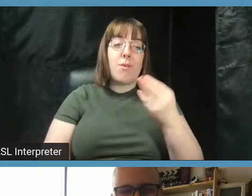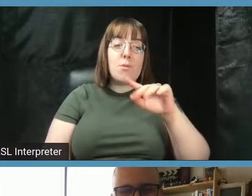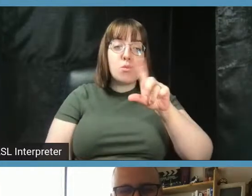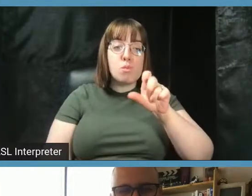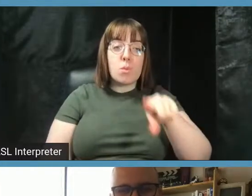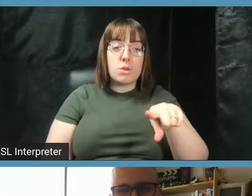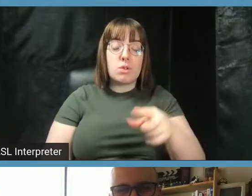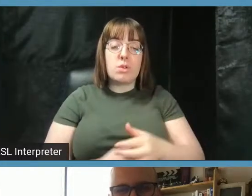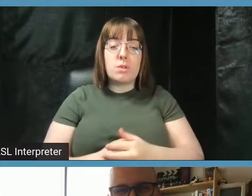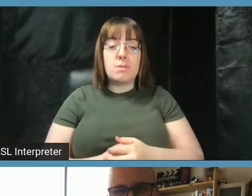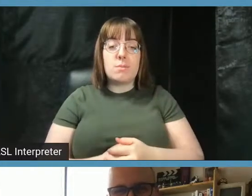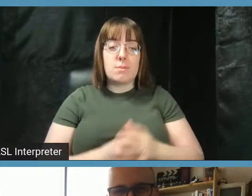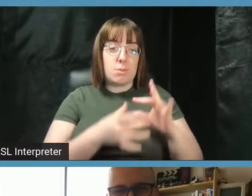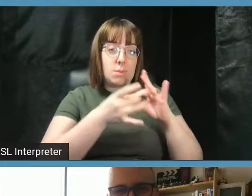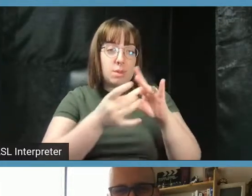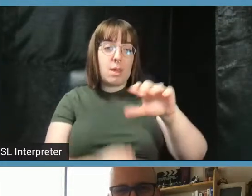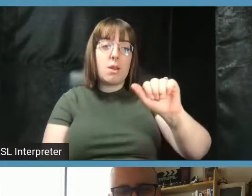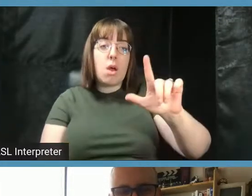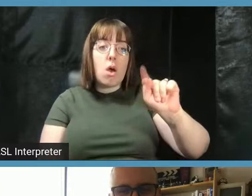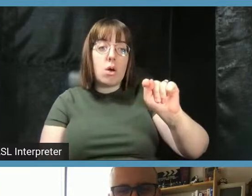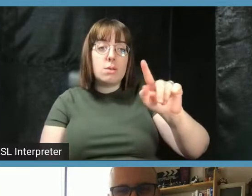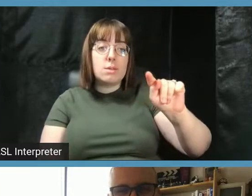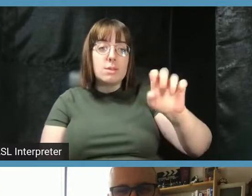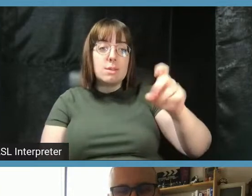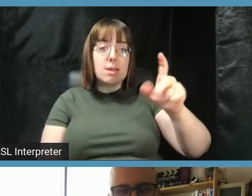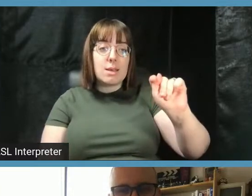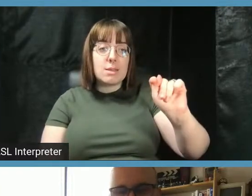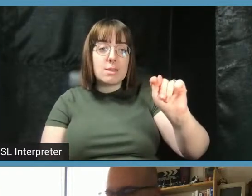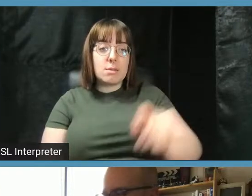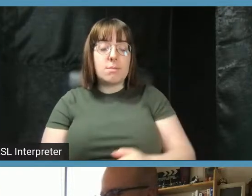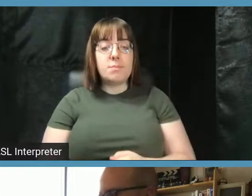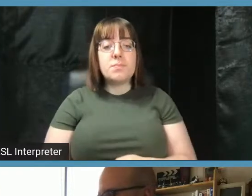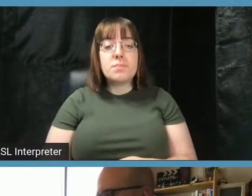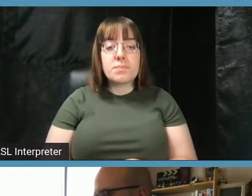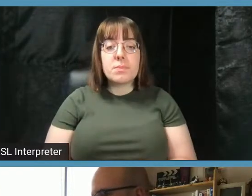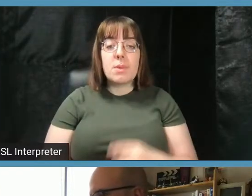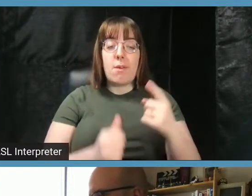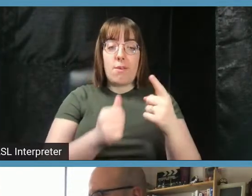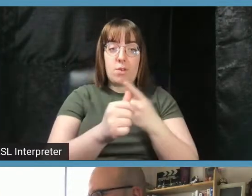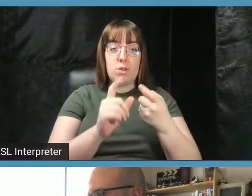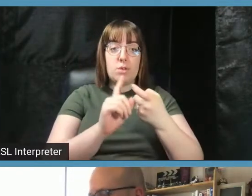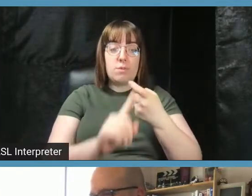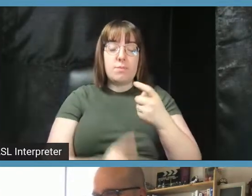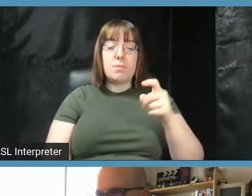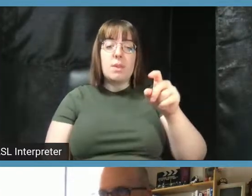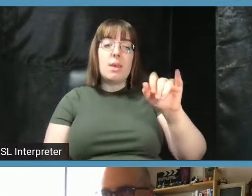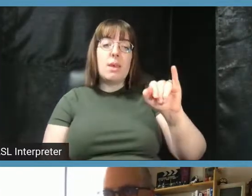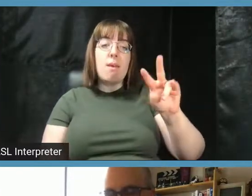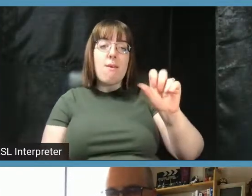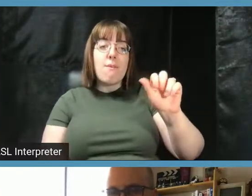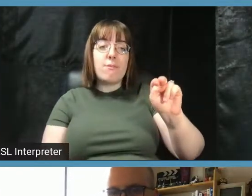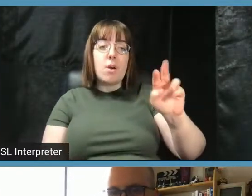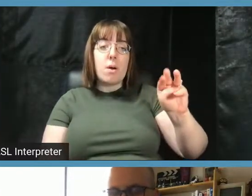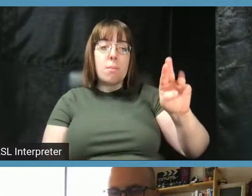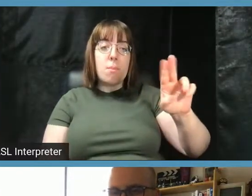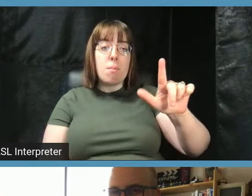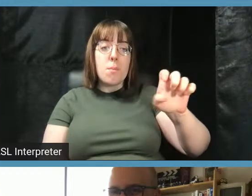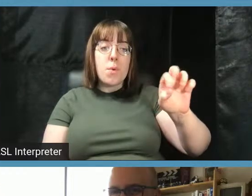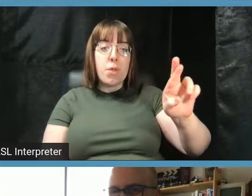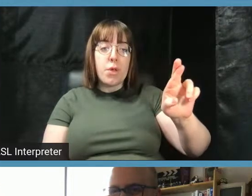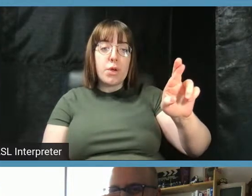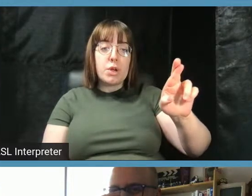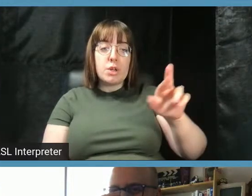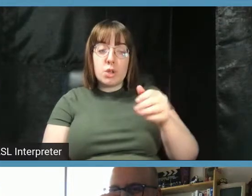about alt text. So the first one came in from Yvonne Muller. Is using the